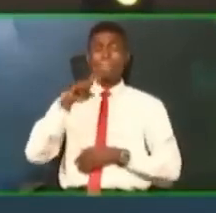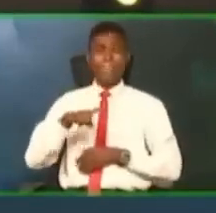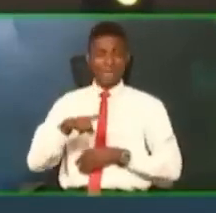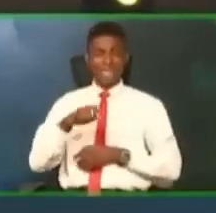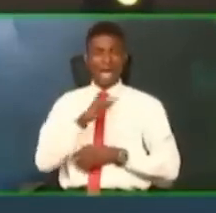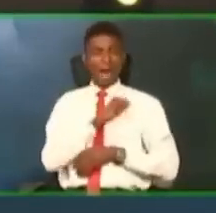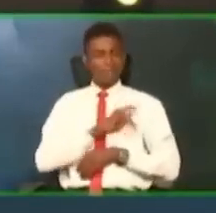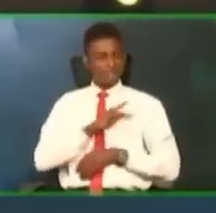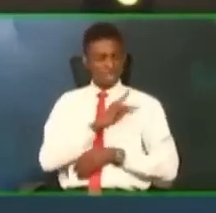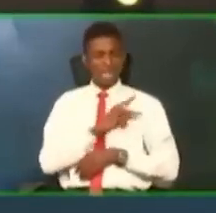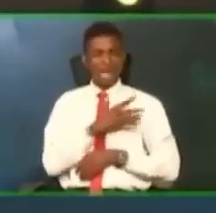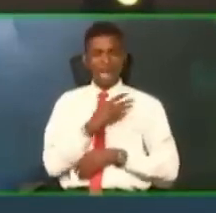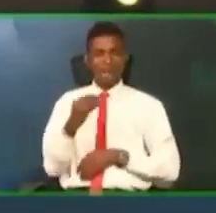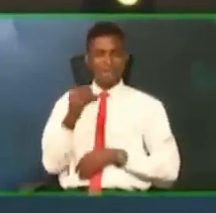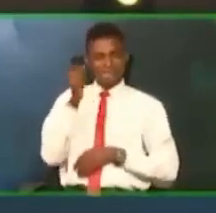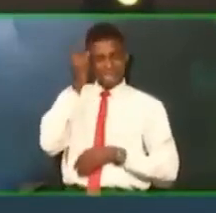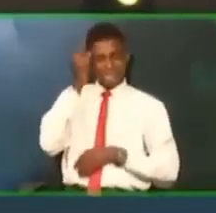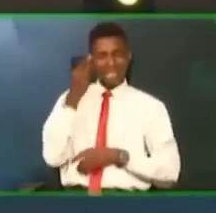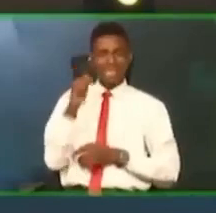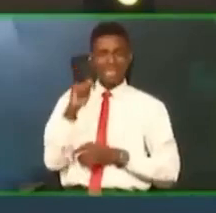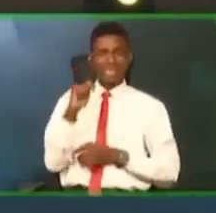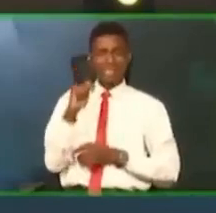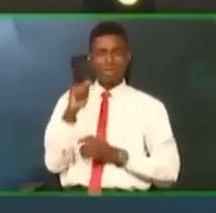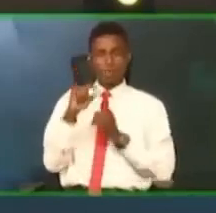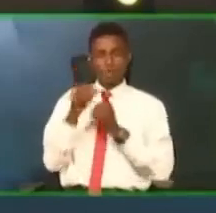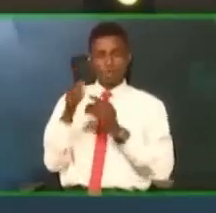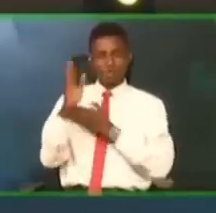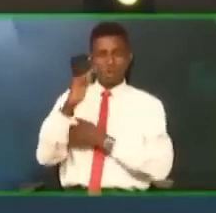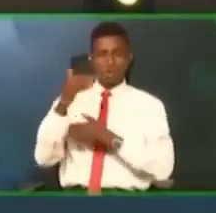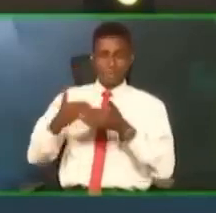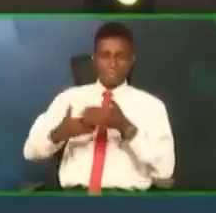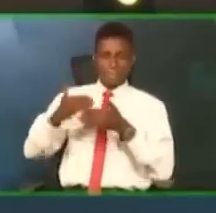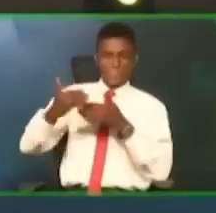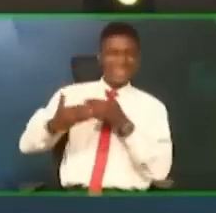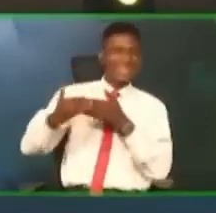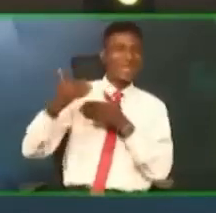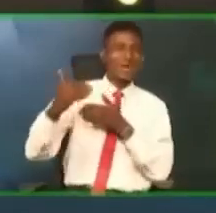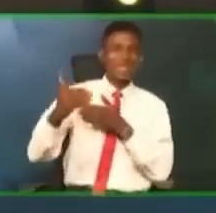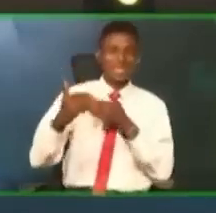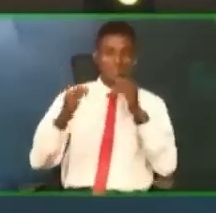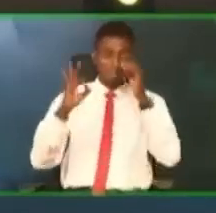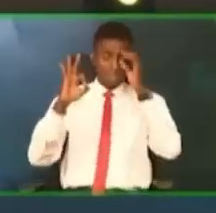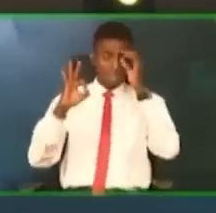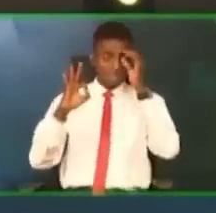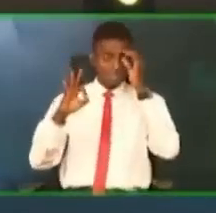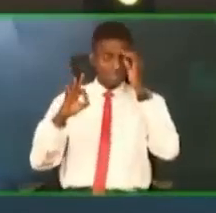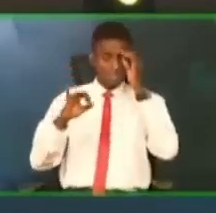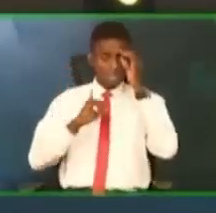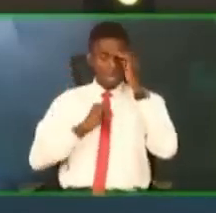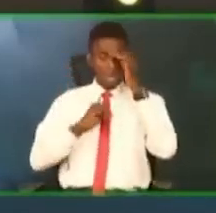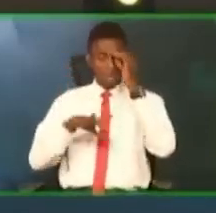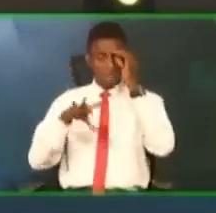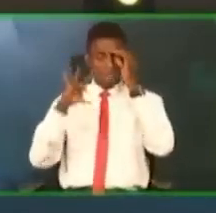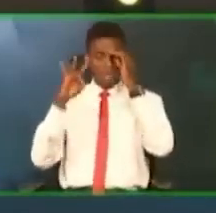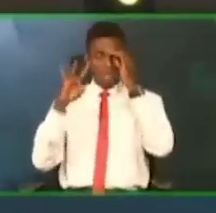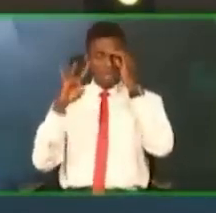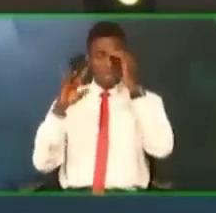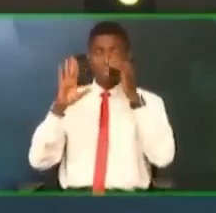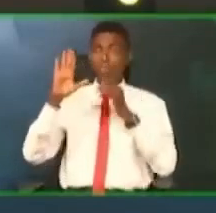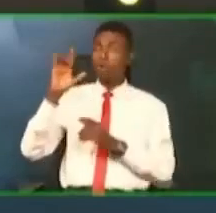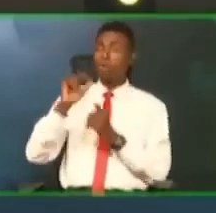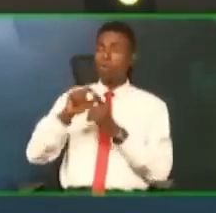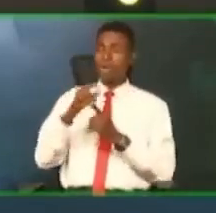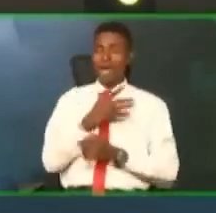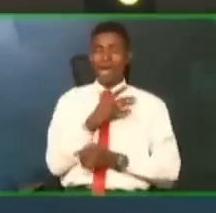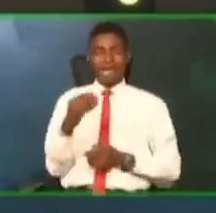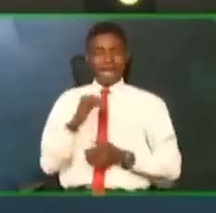beyond preaching. I found your word and I did eat it, and it was a joy and a